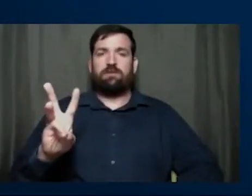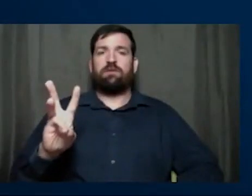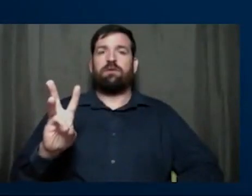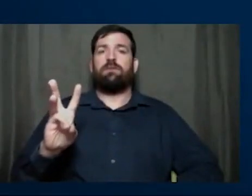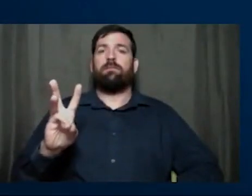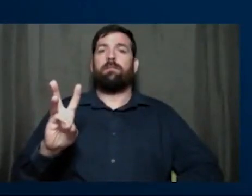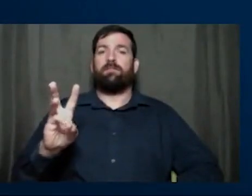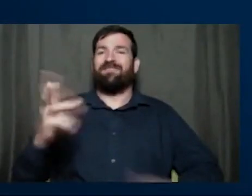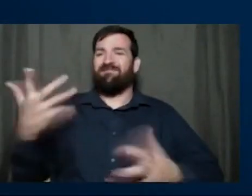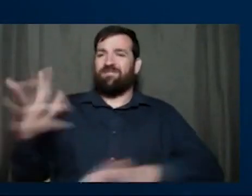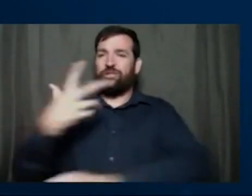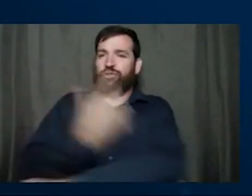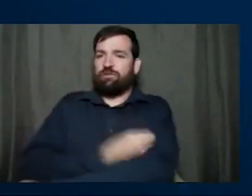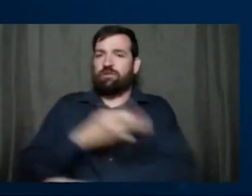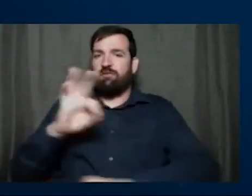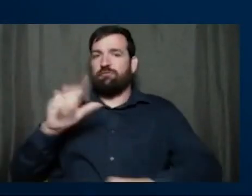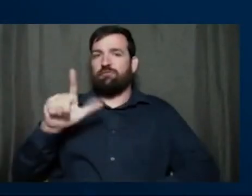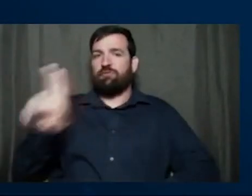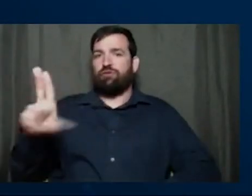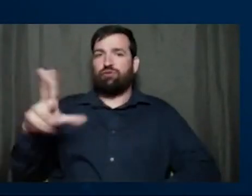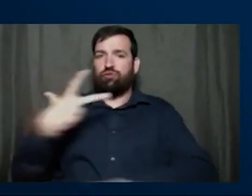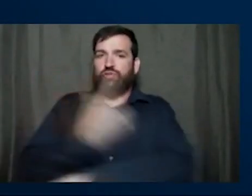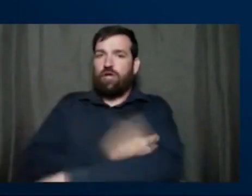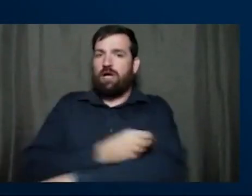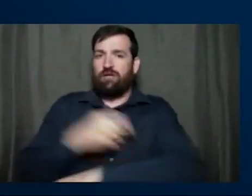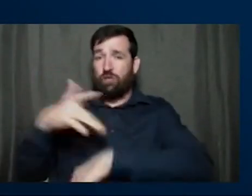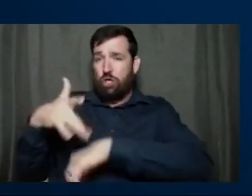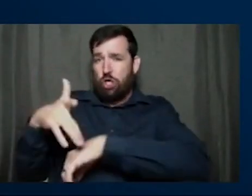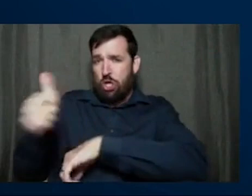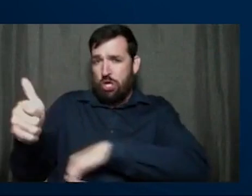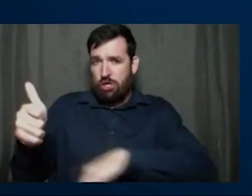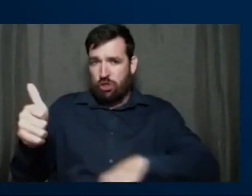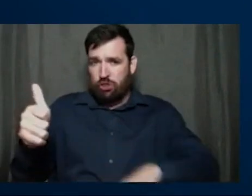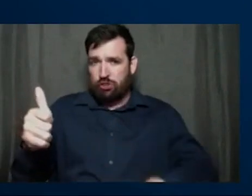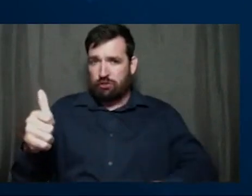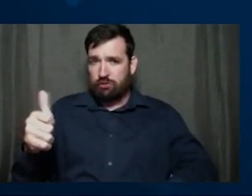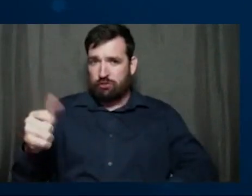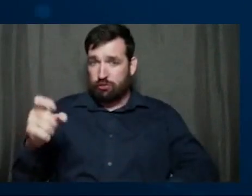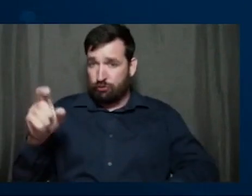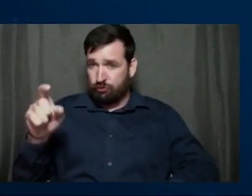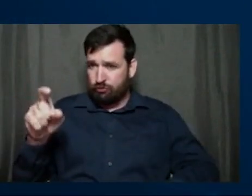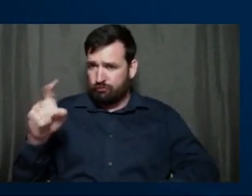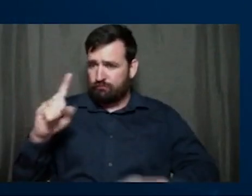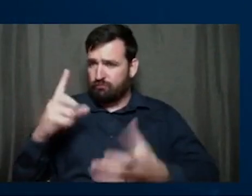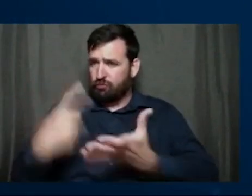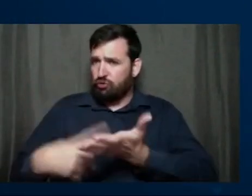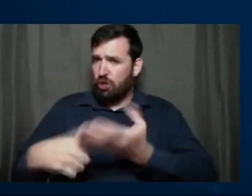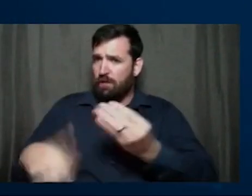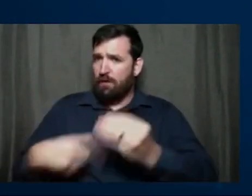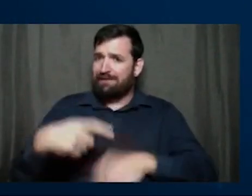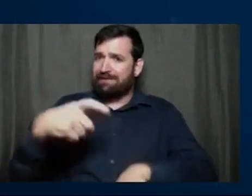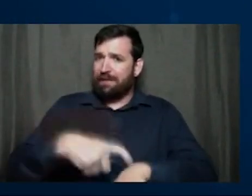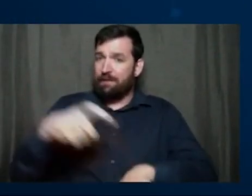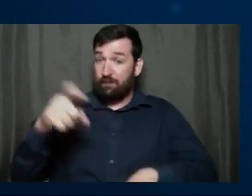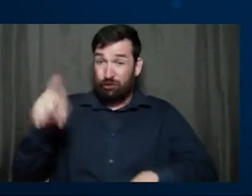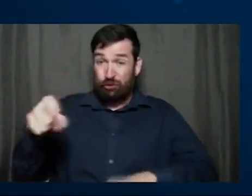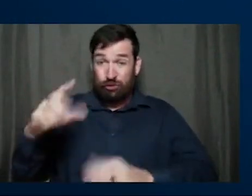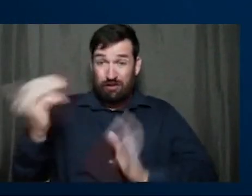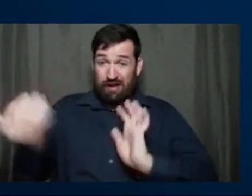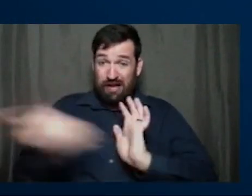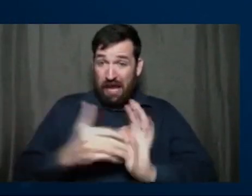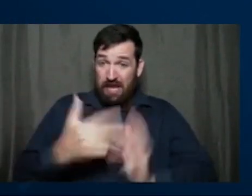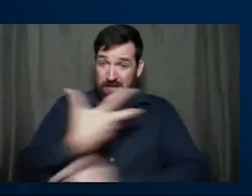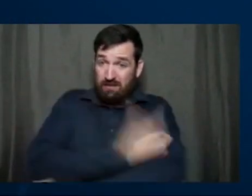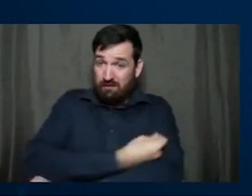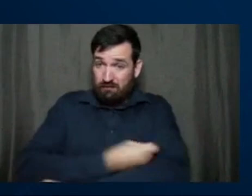my flu shot a little earlier in the season. I know you talk a lot about timing of the flu shot, Dr. Hawkinson. Should I get another one? Do people need to